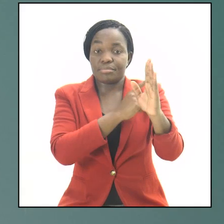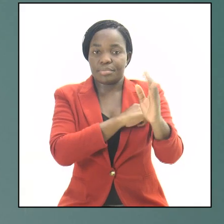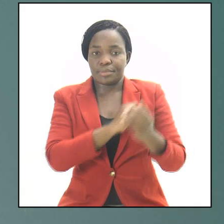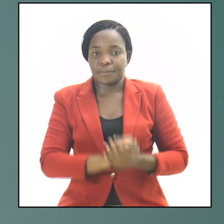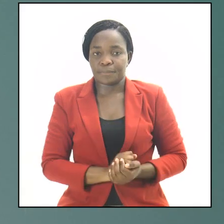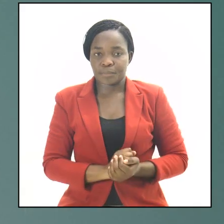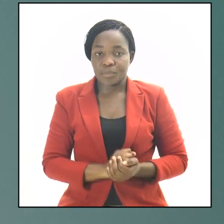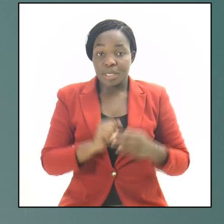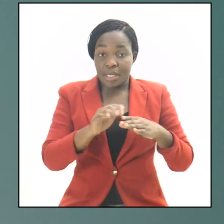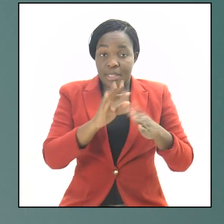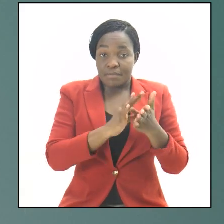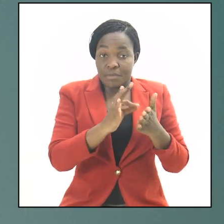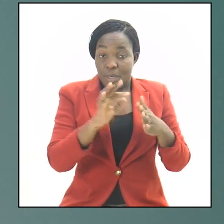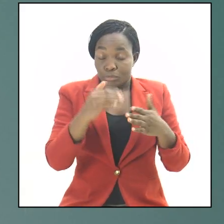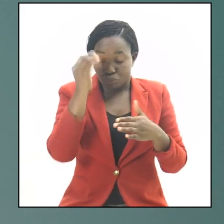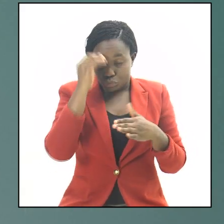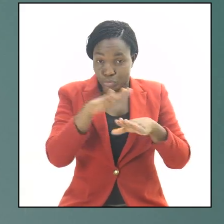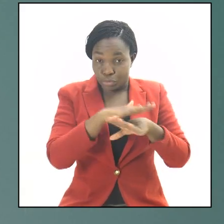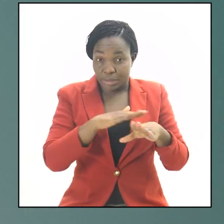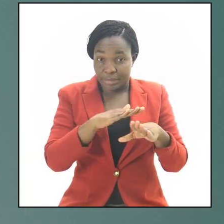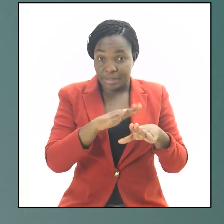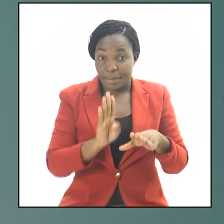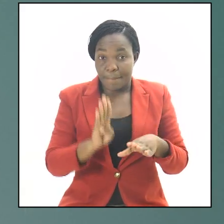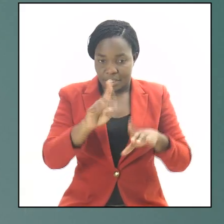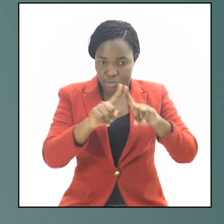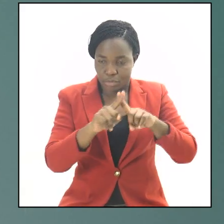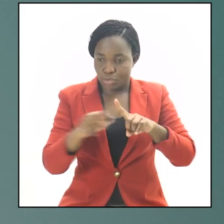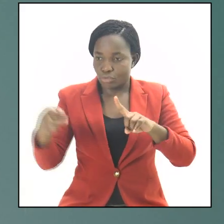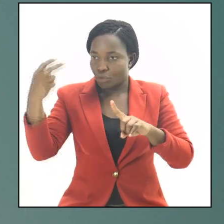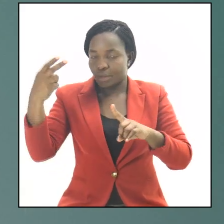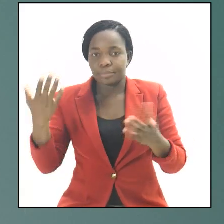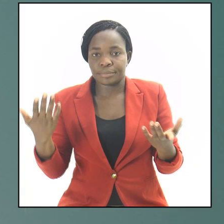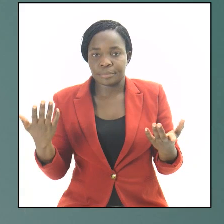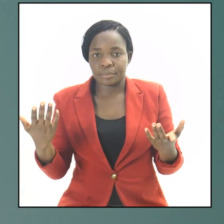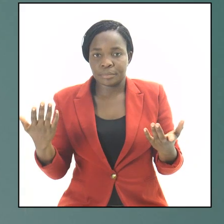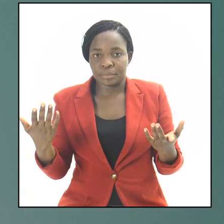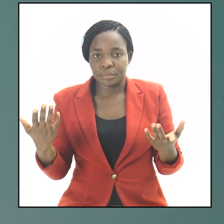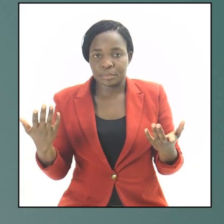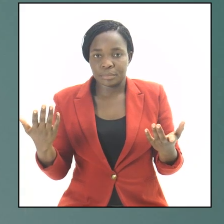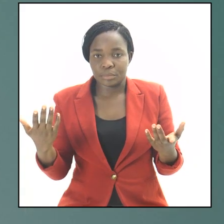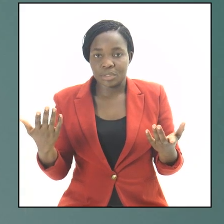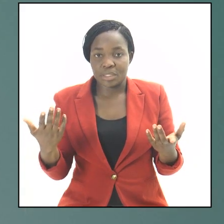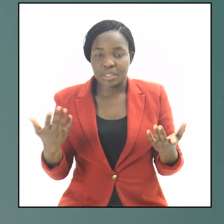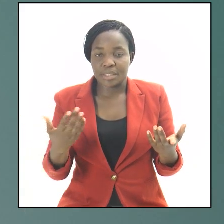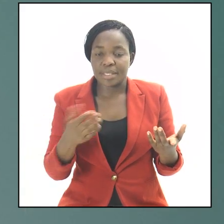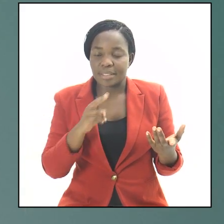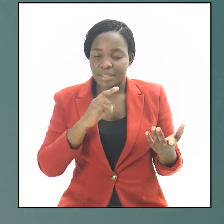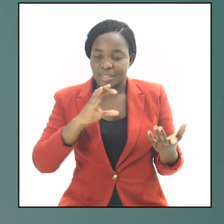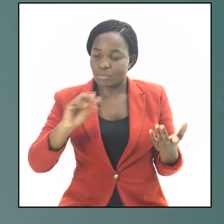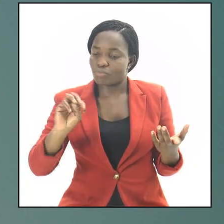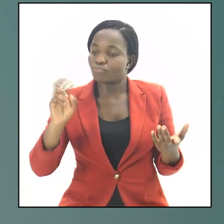to find the area is base times height. The answer is given in square